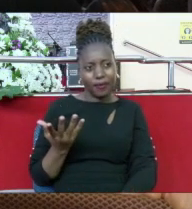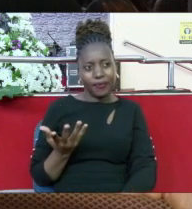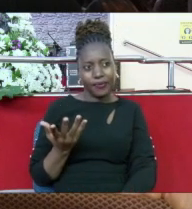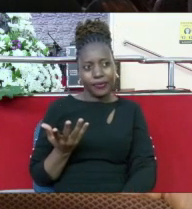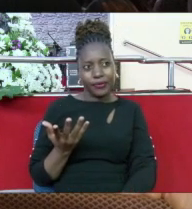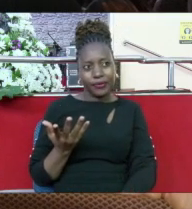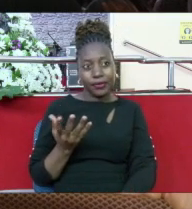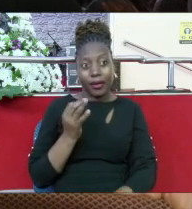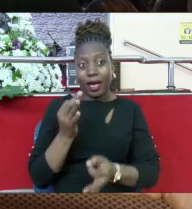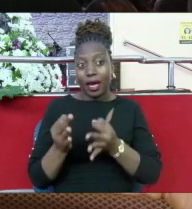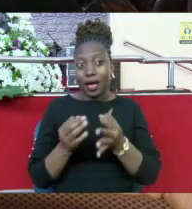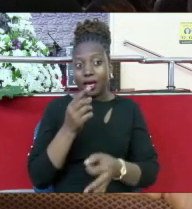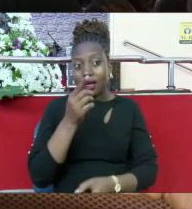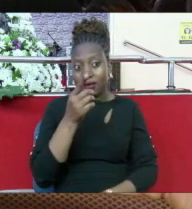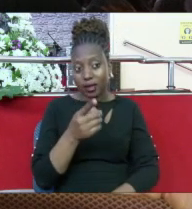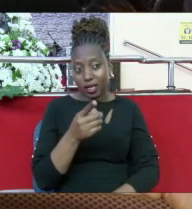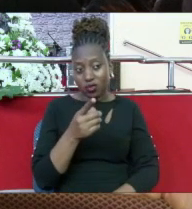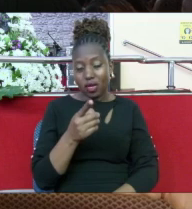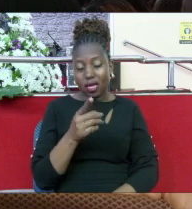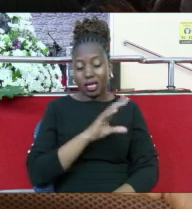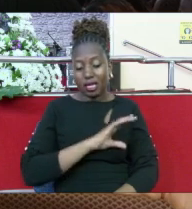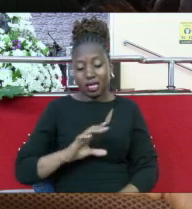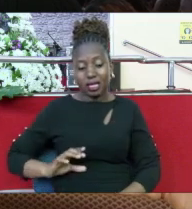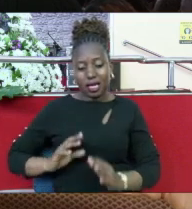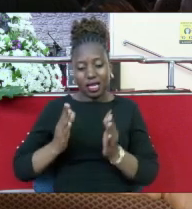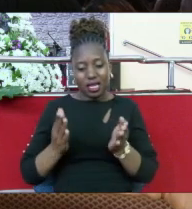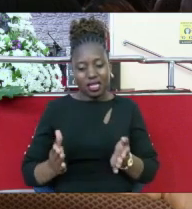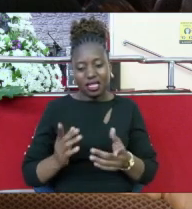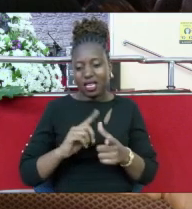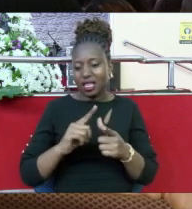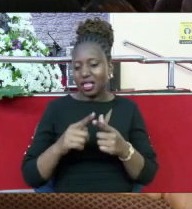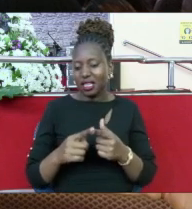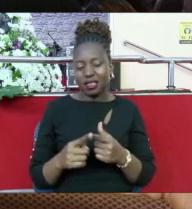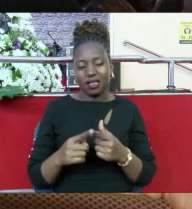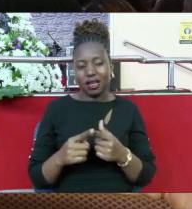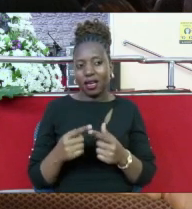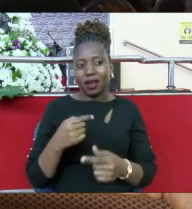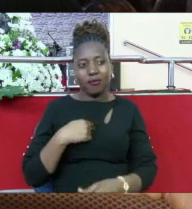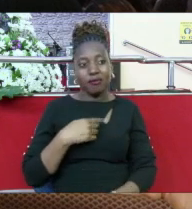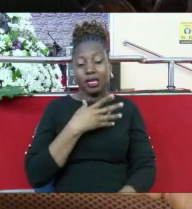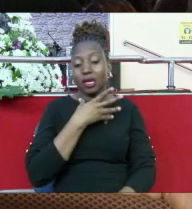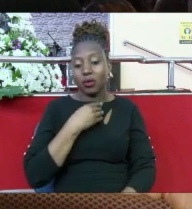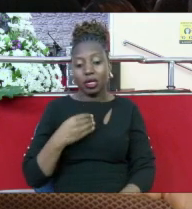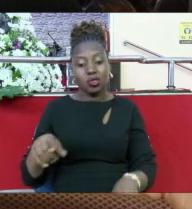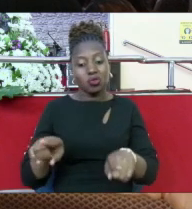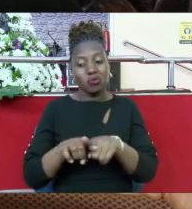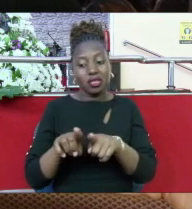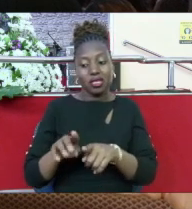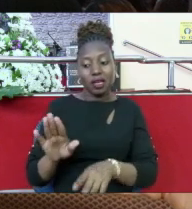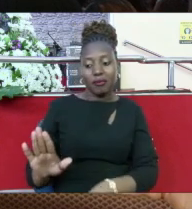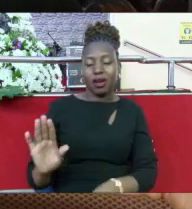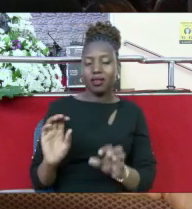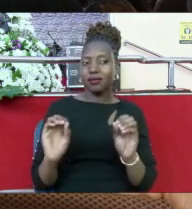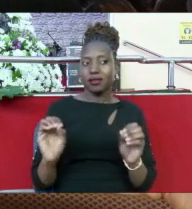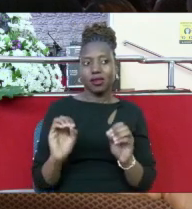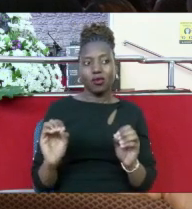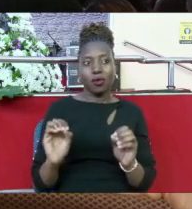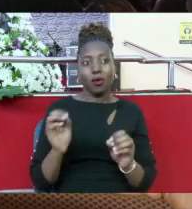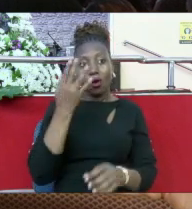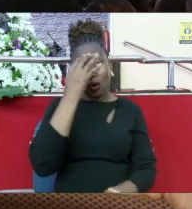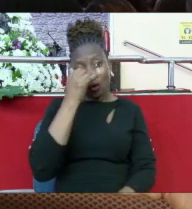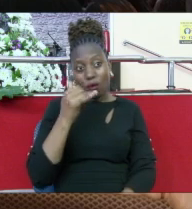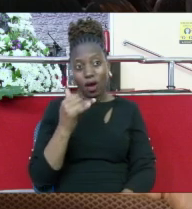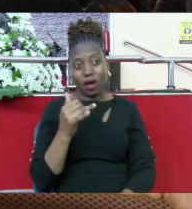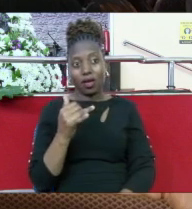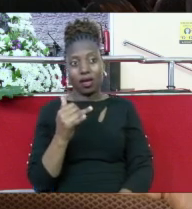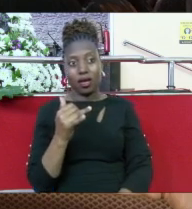if that is a Christian, then I would rather not be one. Kama huyo ni Mkristo, hata afadhali nikae bila kuwa Mkristo. Because your fruits,